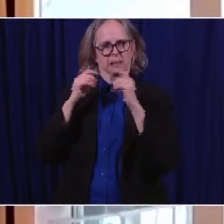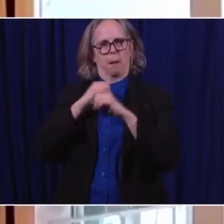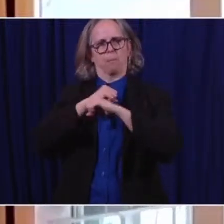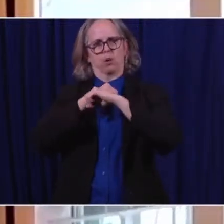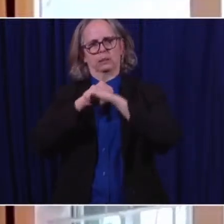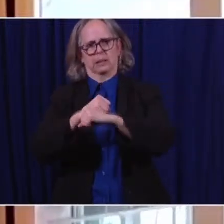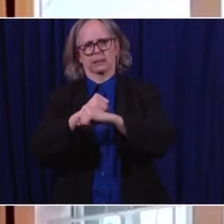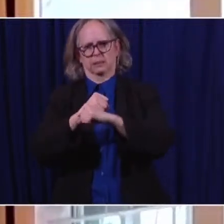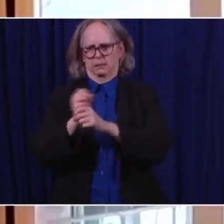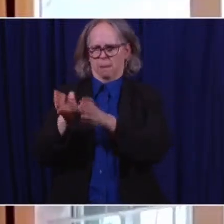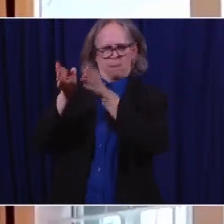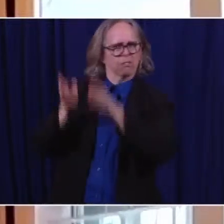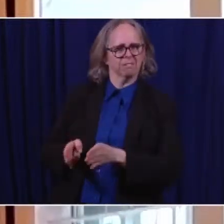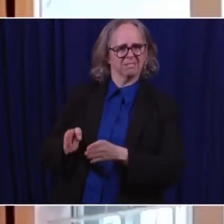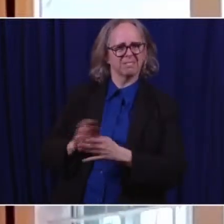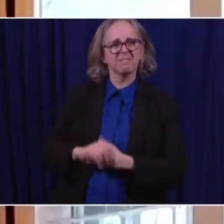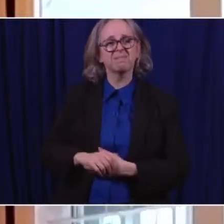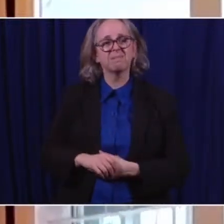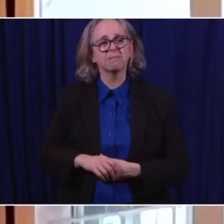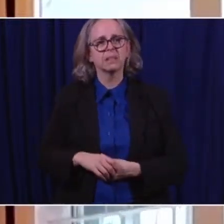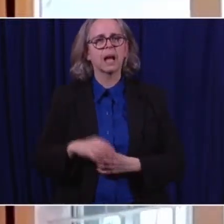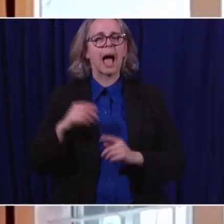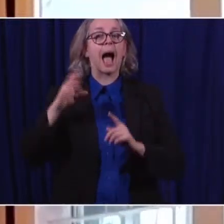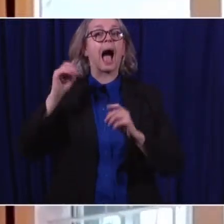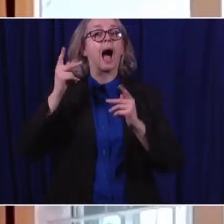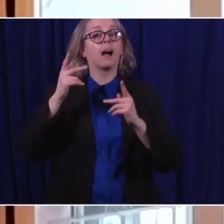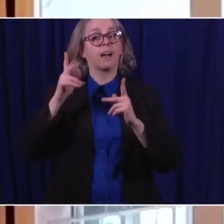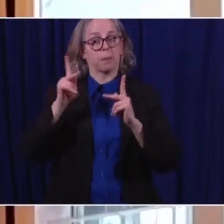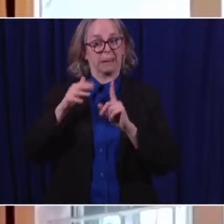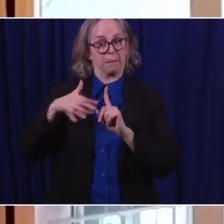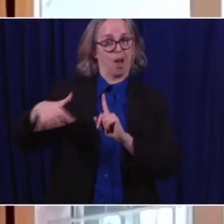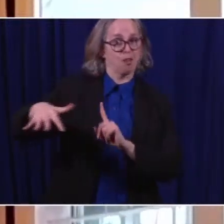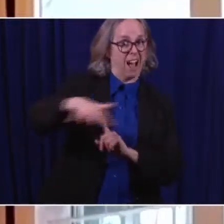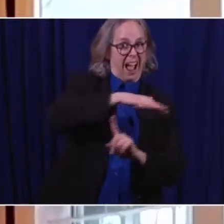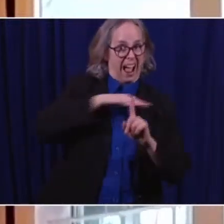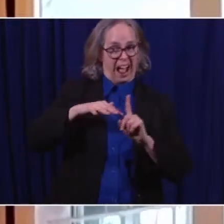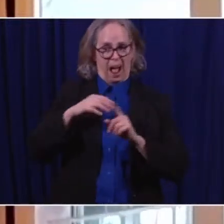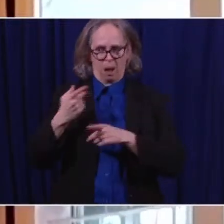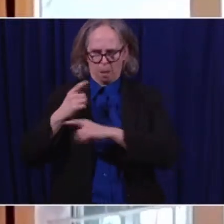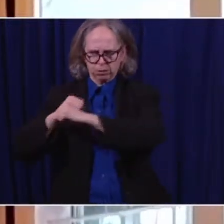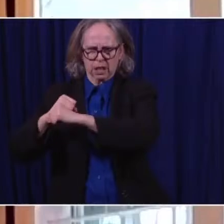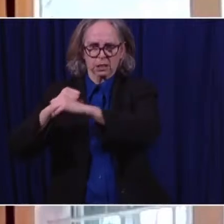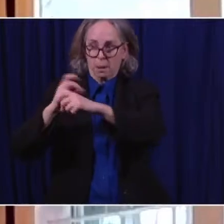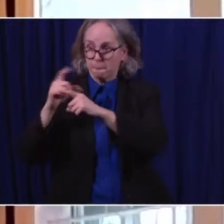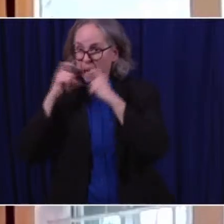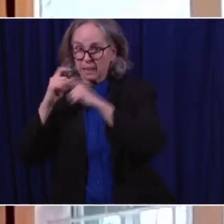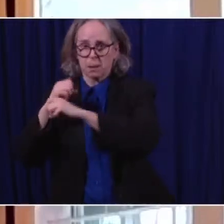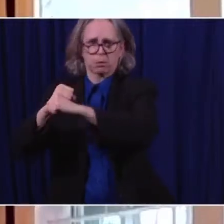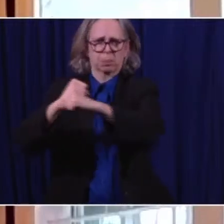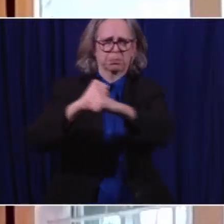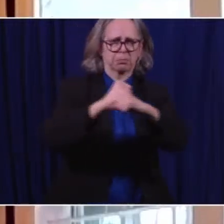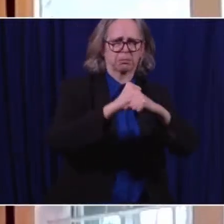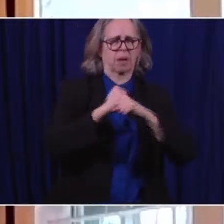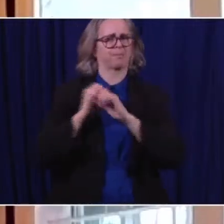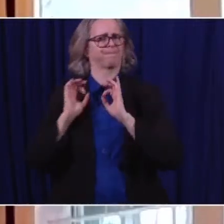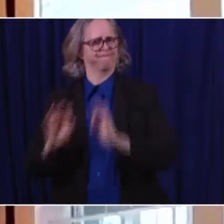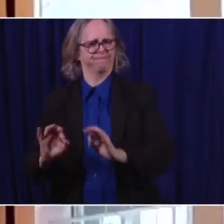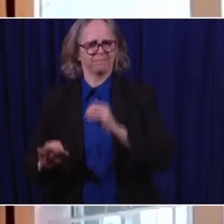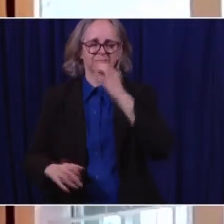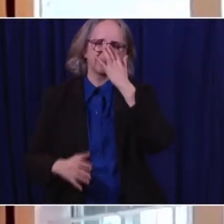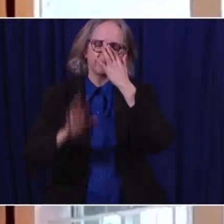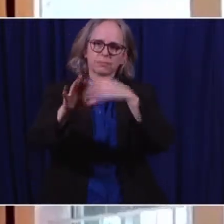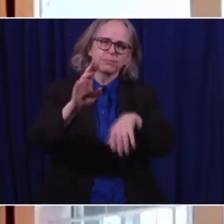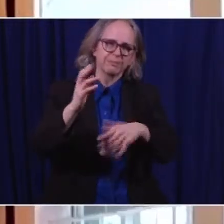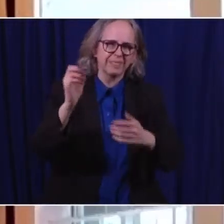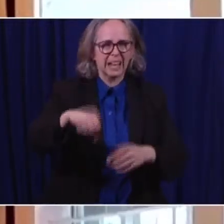masks can really have confidence in that approach. Of course, we continue to advocate for maintaining